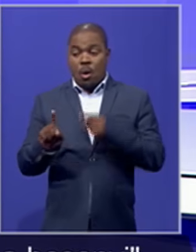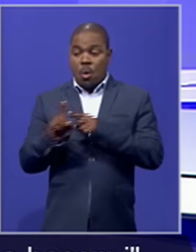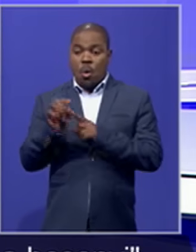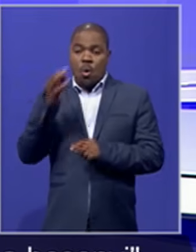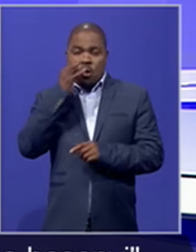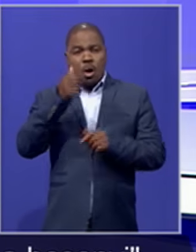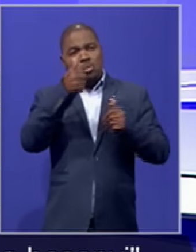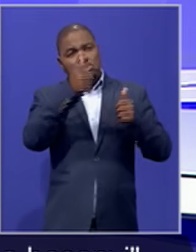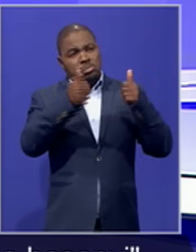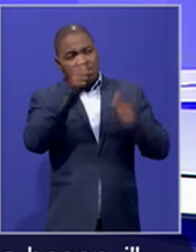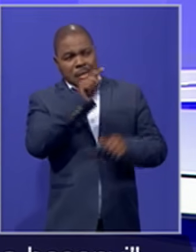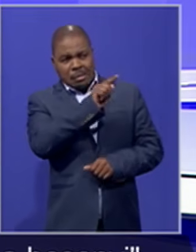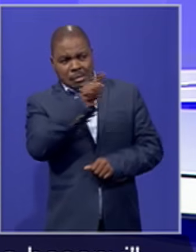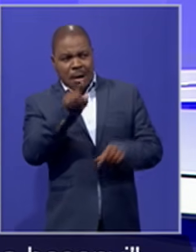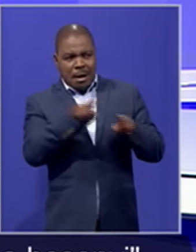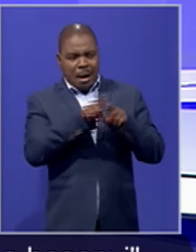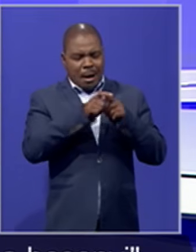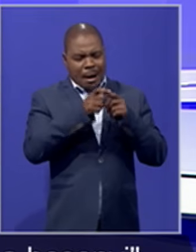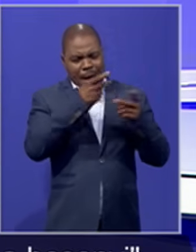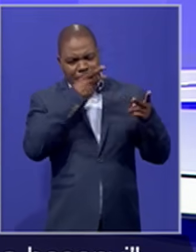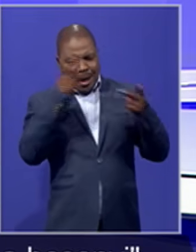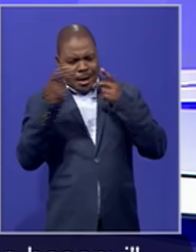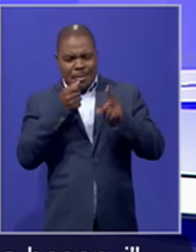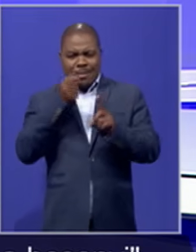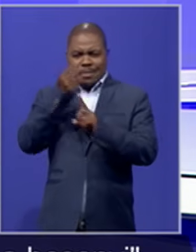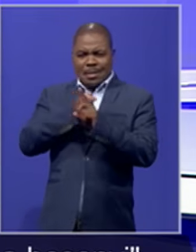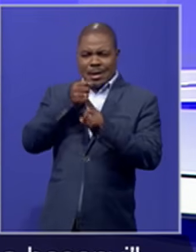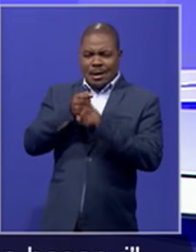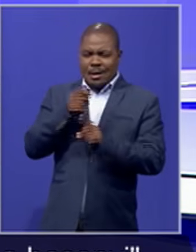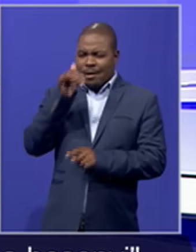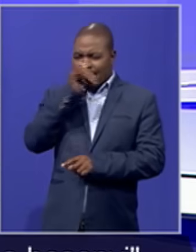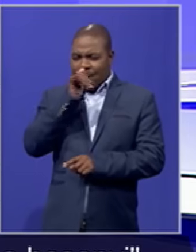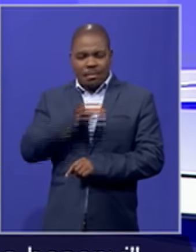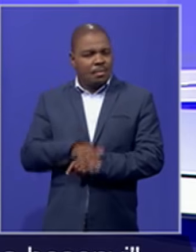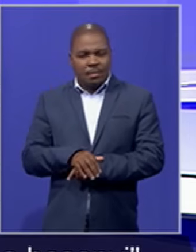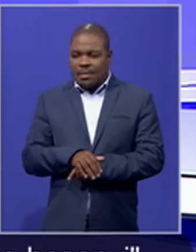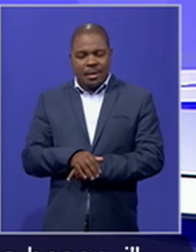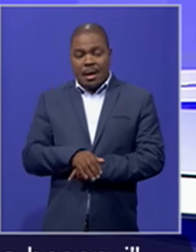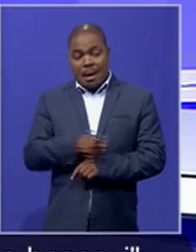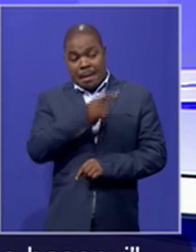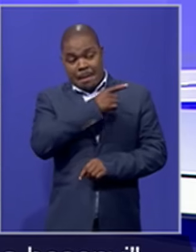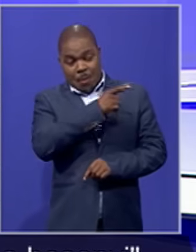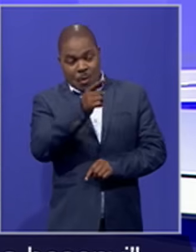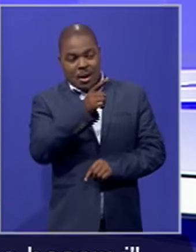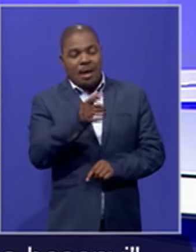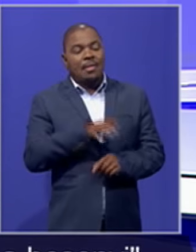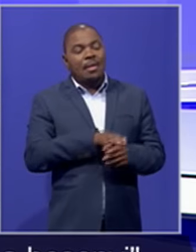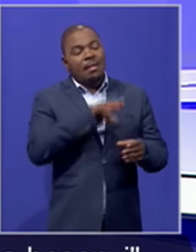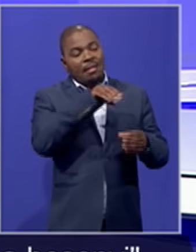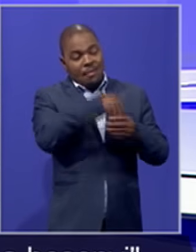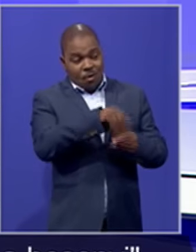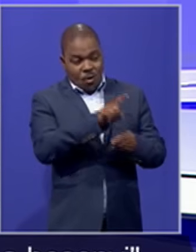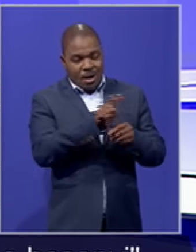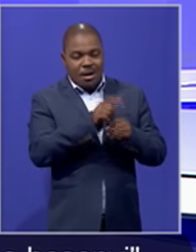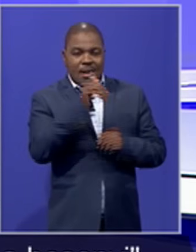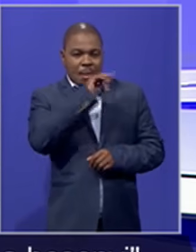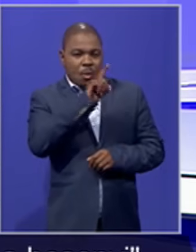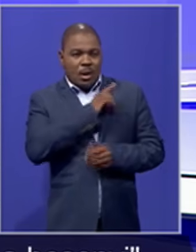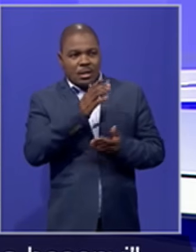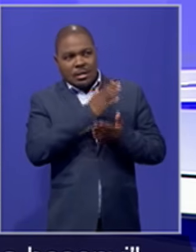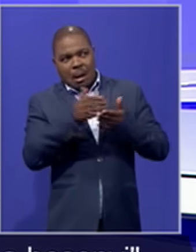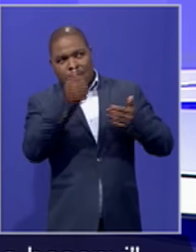ga ba swanela go bonwa bjalo ka manaba ntweng kgatlhanong le bosenyi ipya bjalo ka batšwa setlhabelo ba tshepedišo ya bomenetša ka baetapele bao ba senago